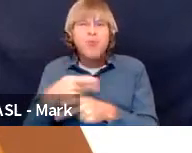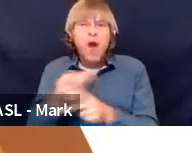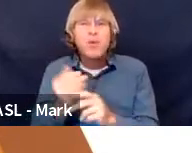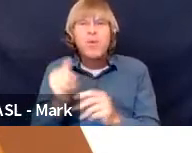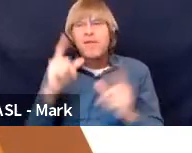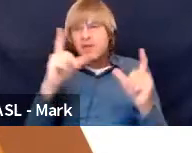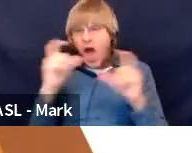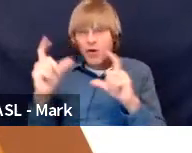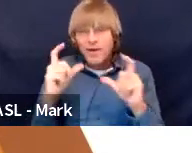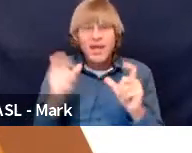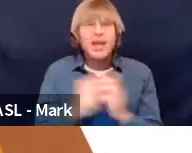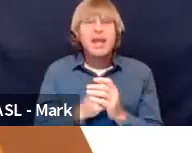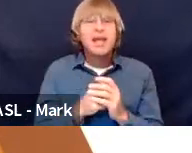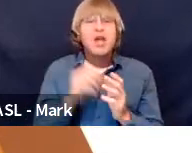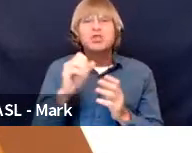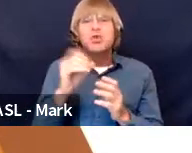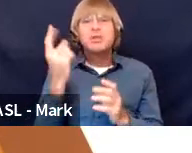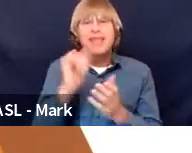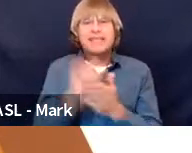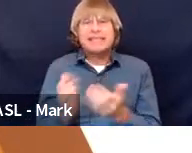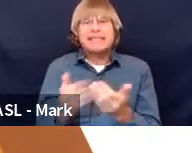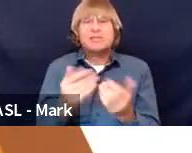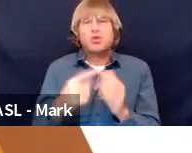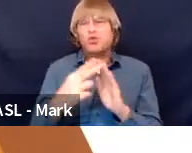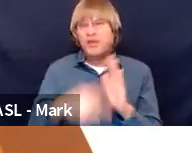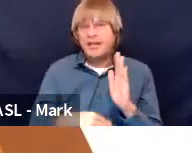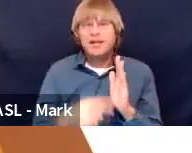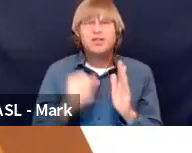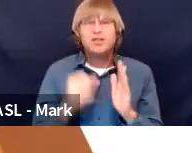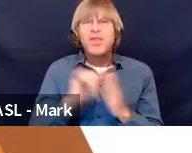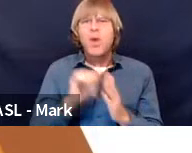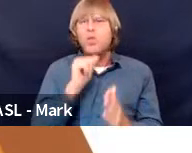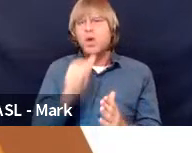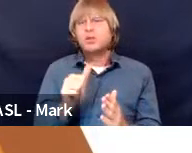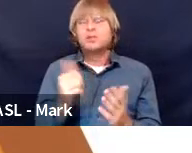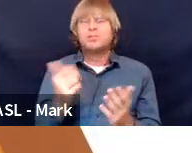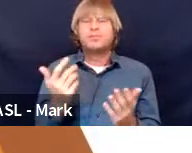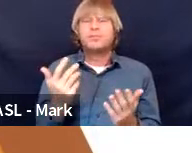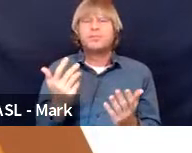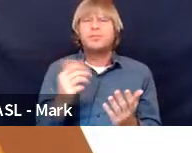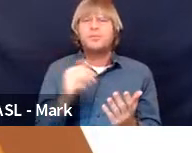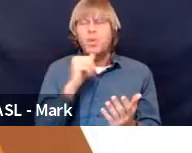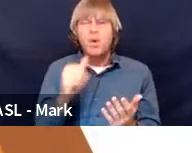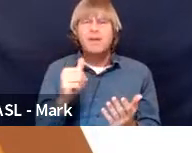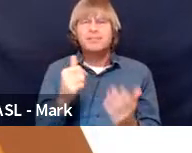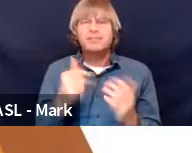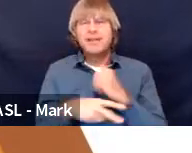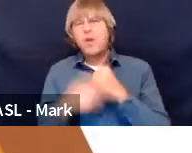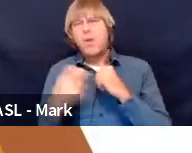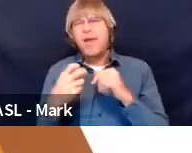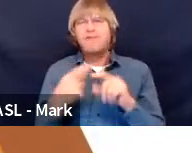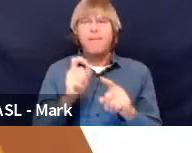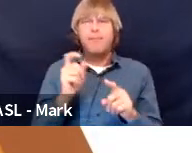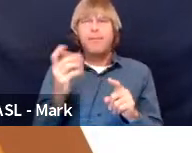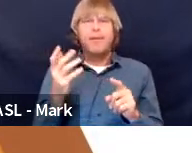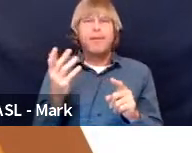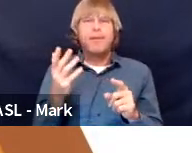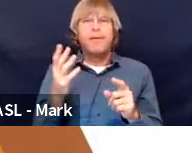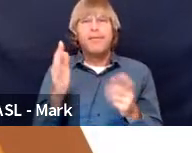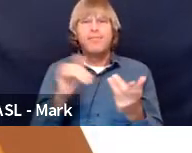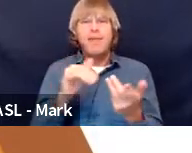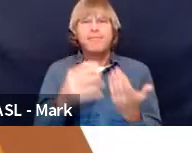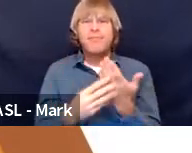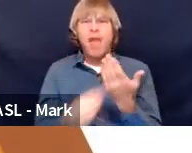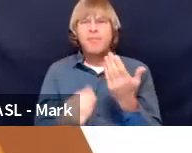photography, and something that would be easy to read, like that wouldn't take away from obviously the